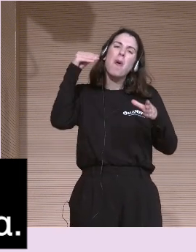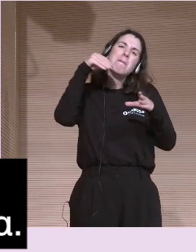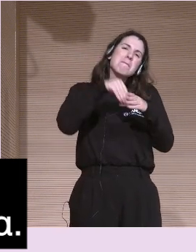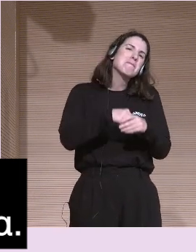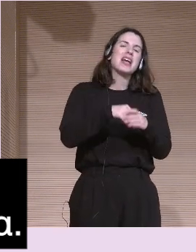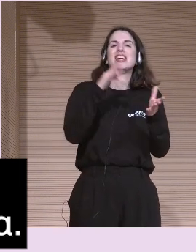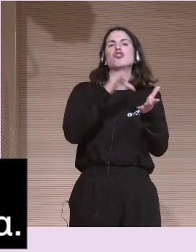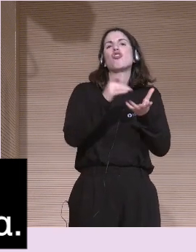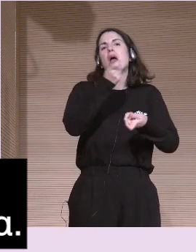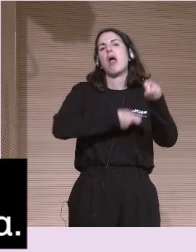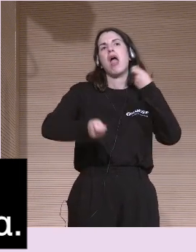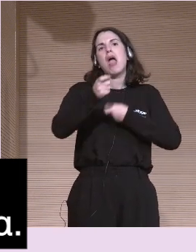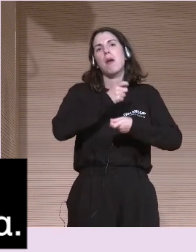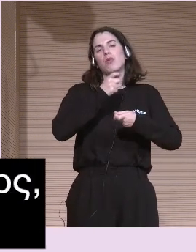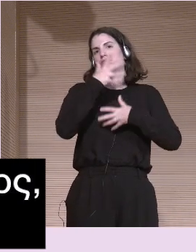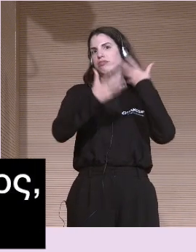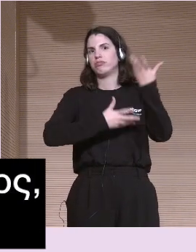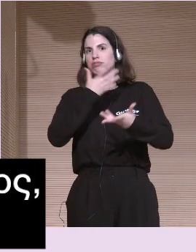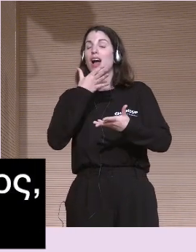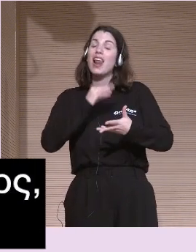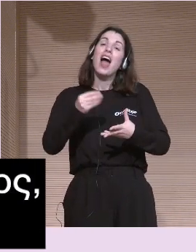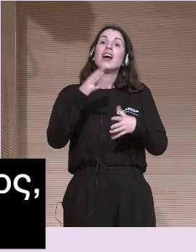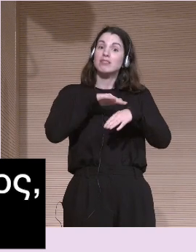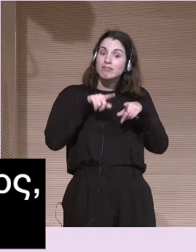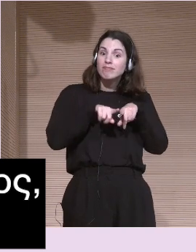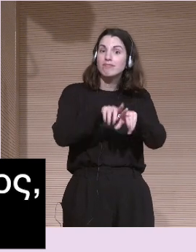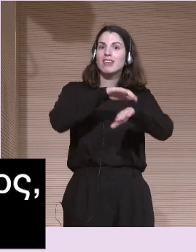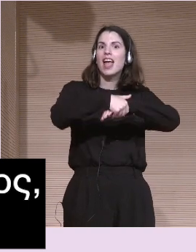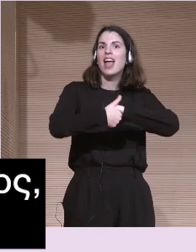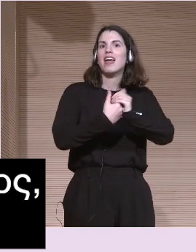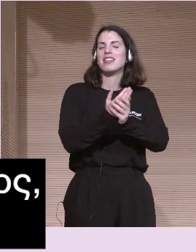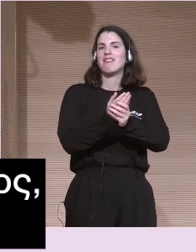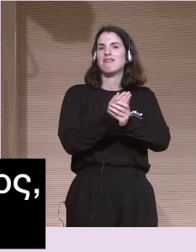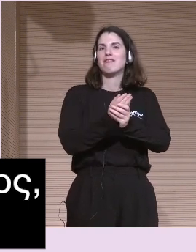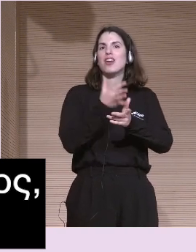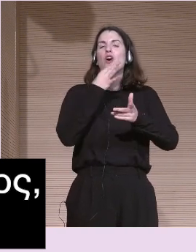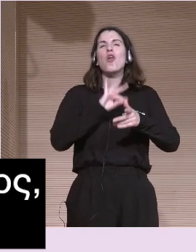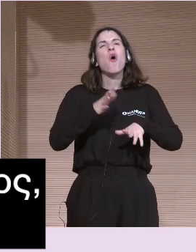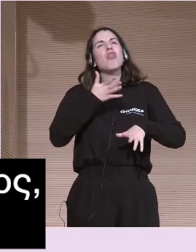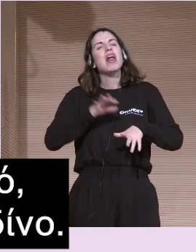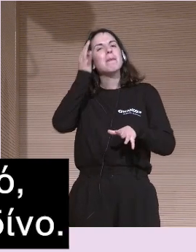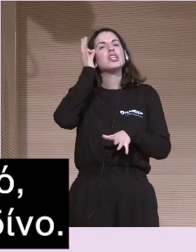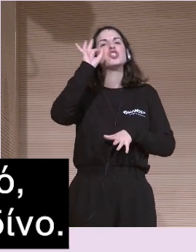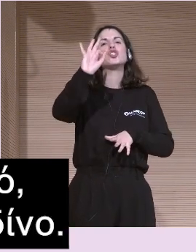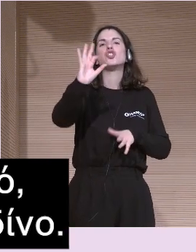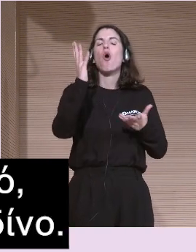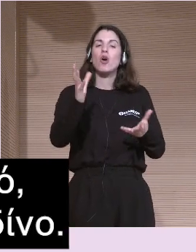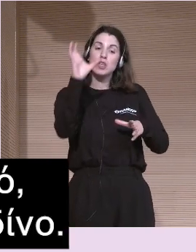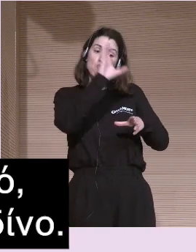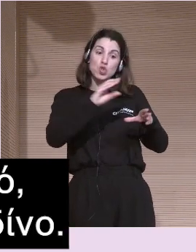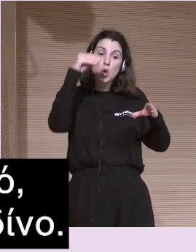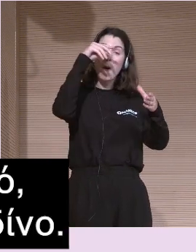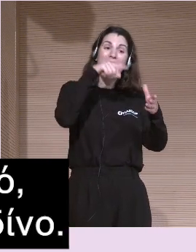it's groundbreaking, actually, certainly in Britain, of putting a museum where people are rather than bringing people to the museum. We engage audiences